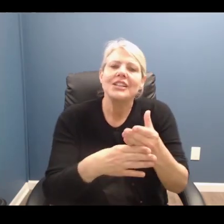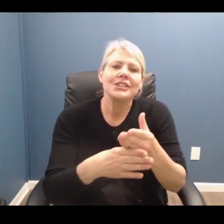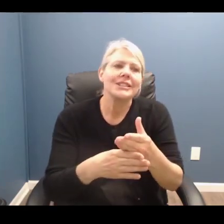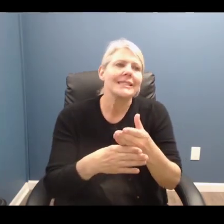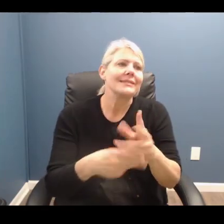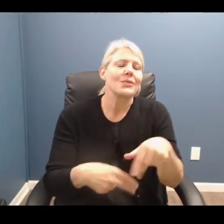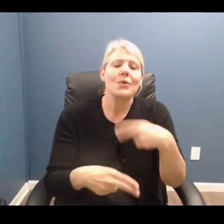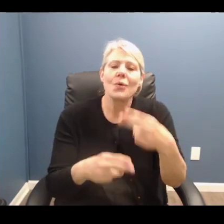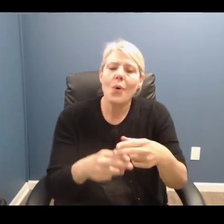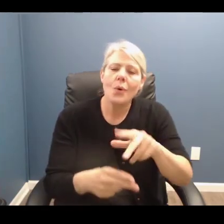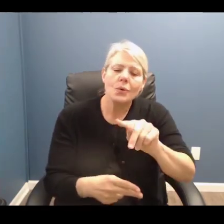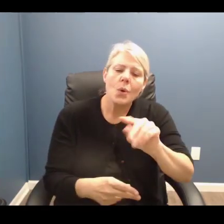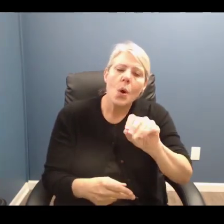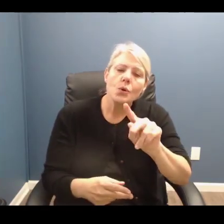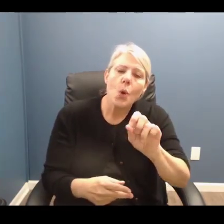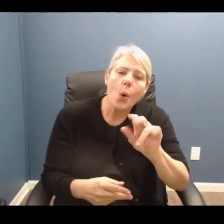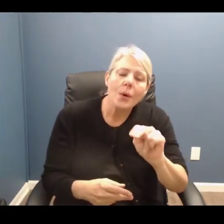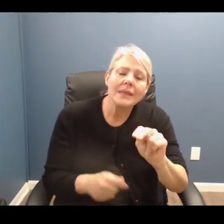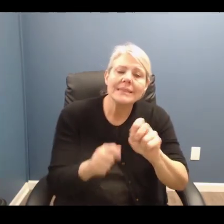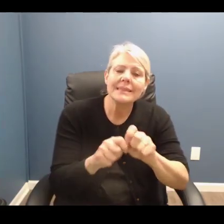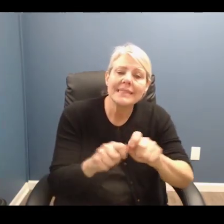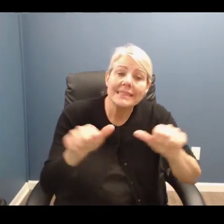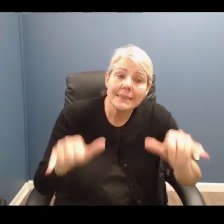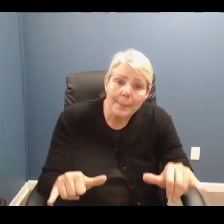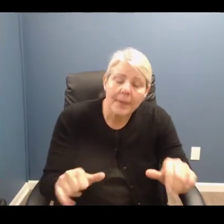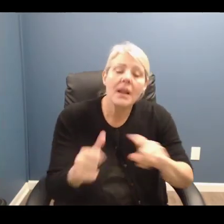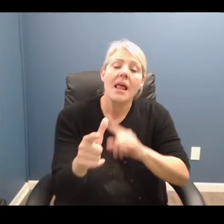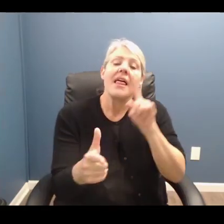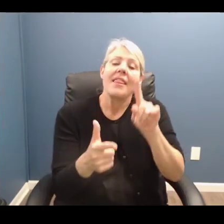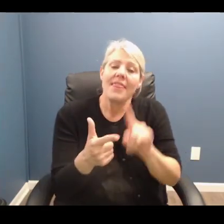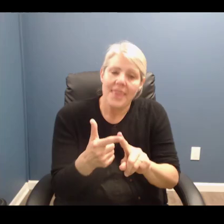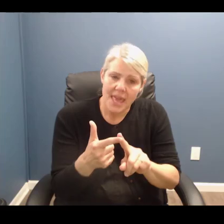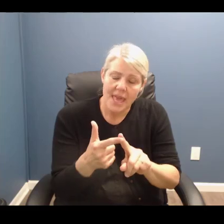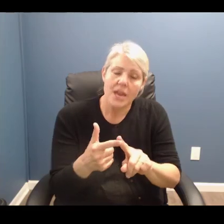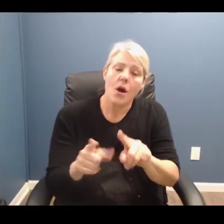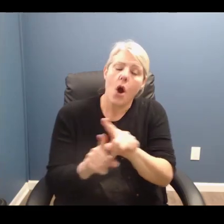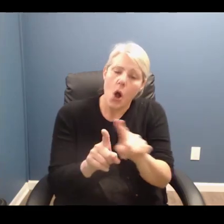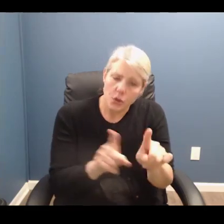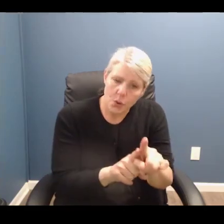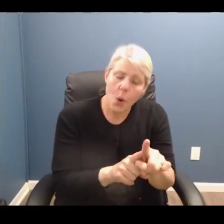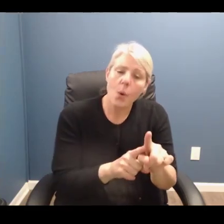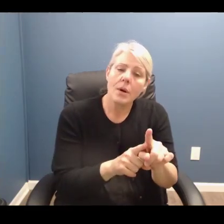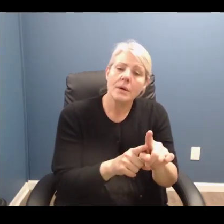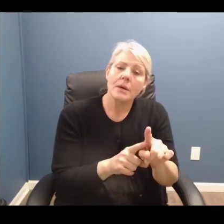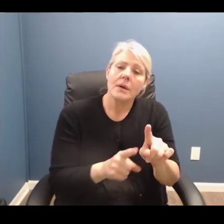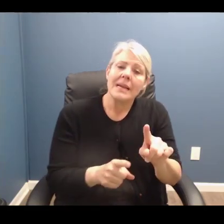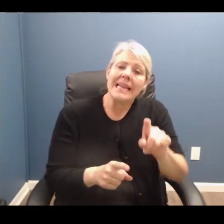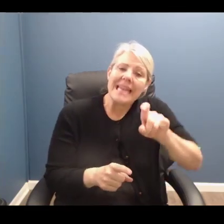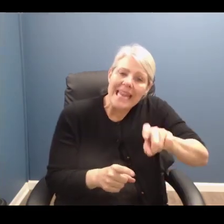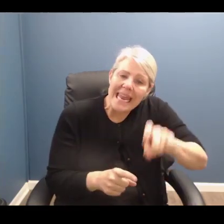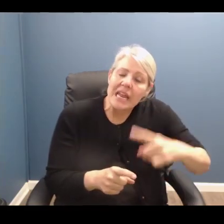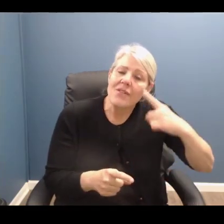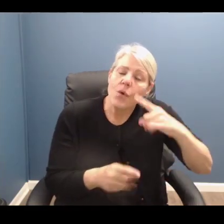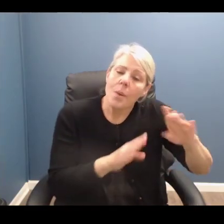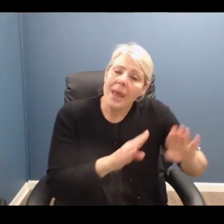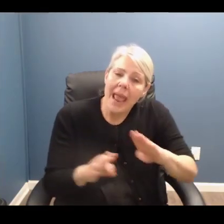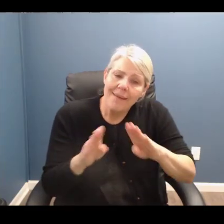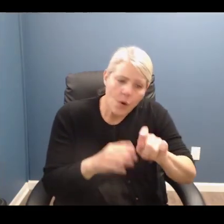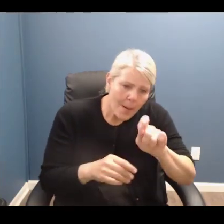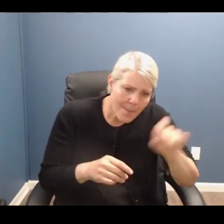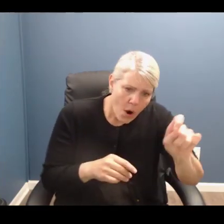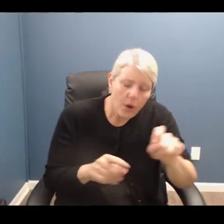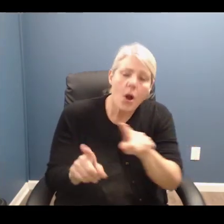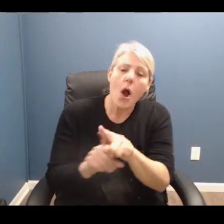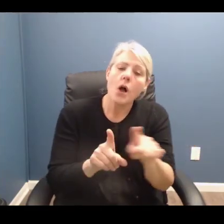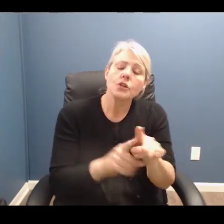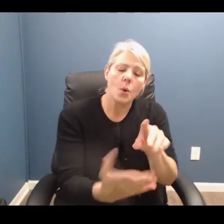or as part of a behavior intervention plan, then AT and behavior should be marked yes in the special factors section and